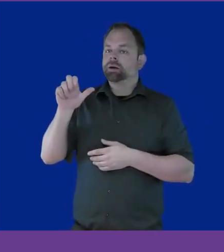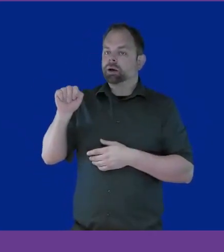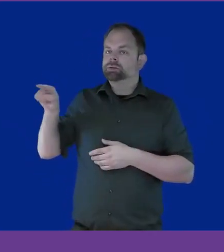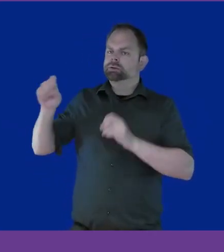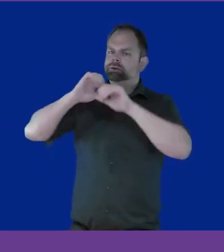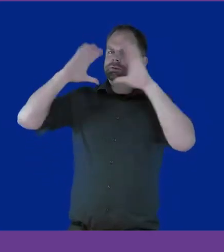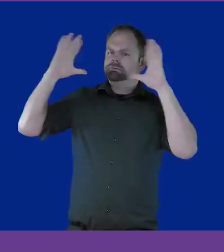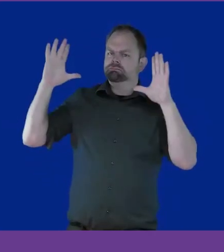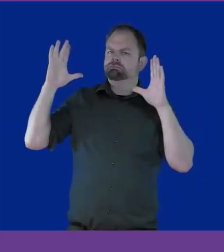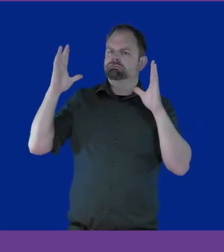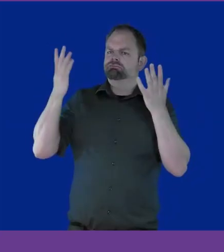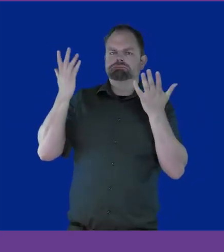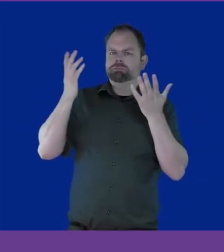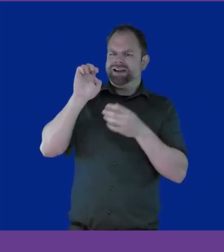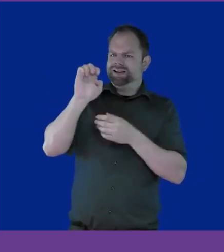Thank you very much.